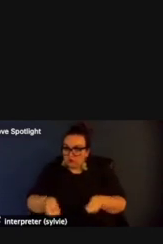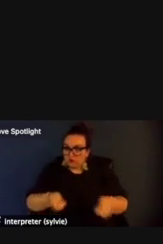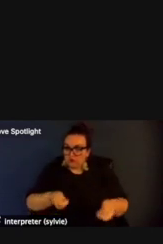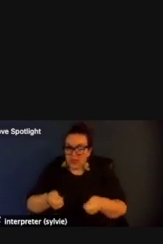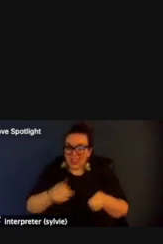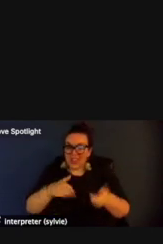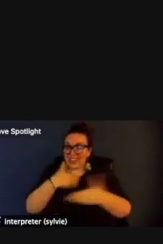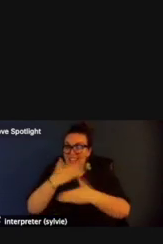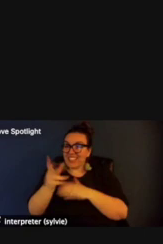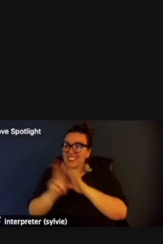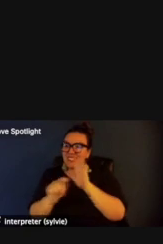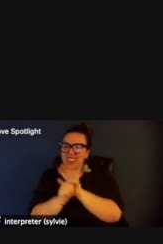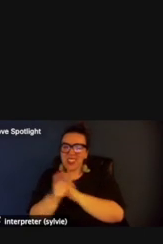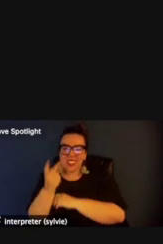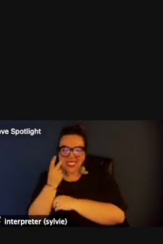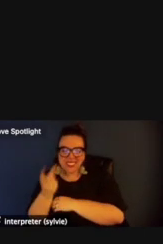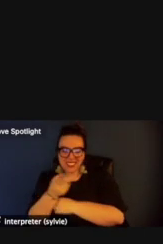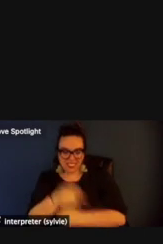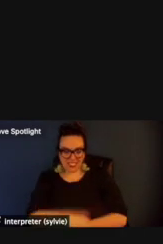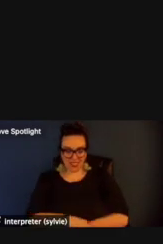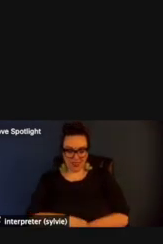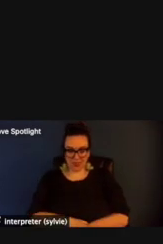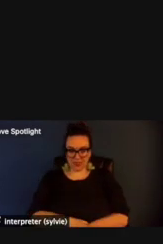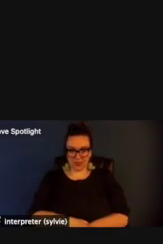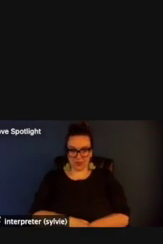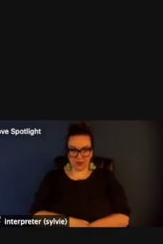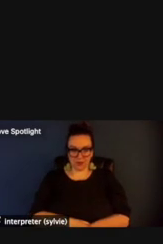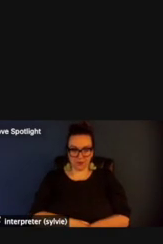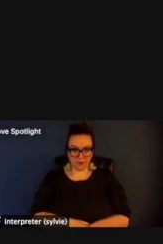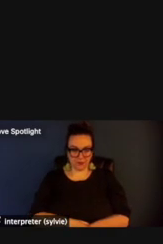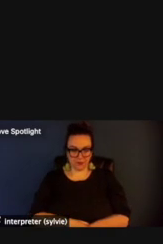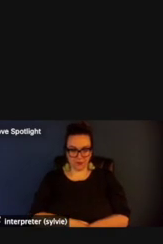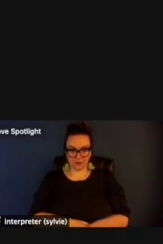so you can kind of, you can see how it works.